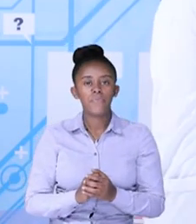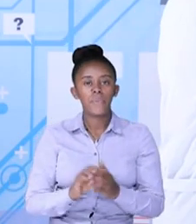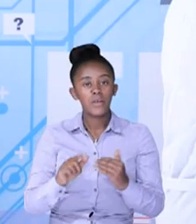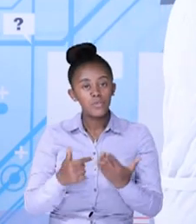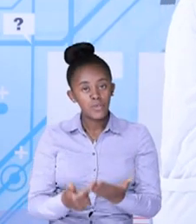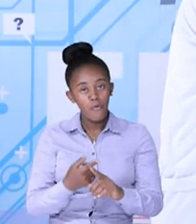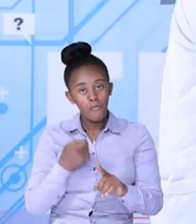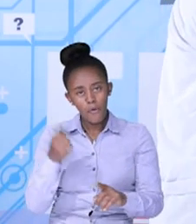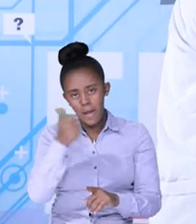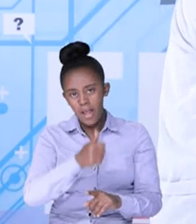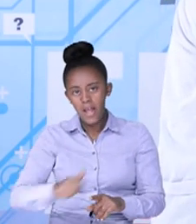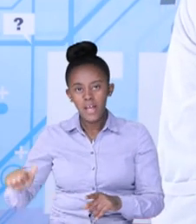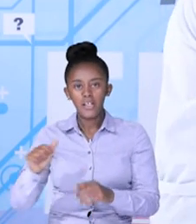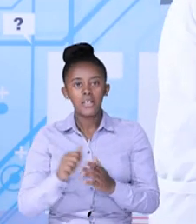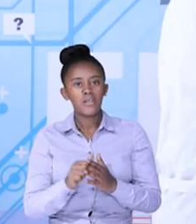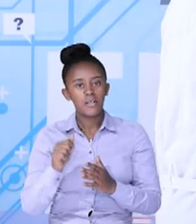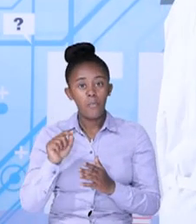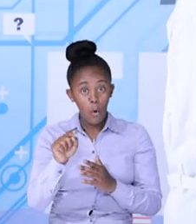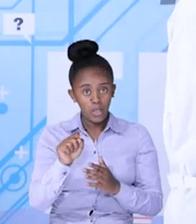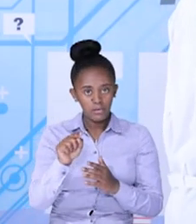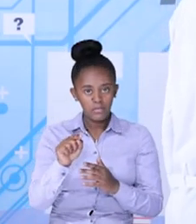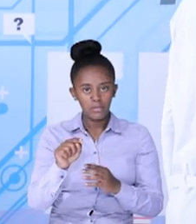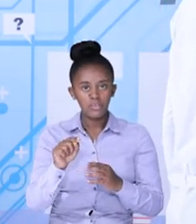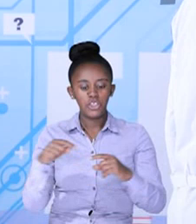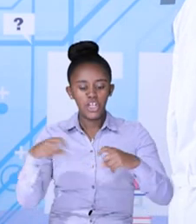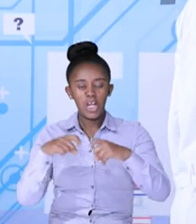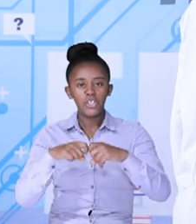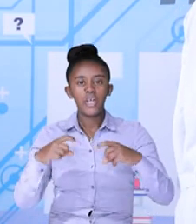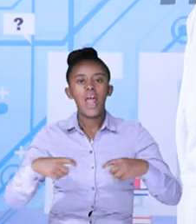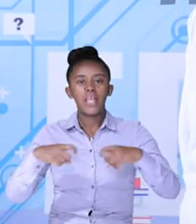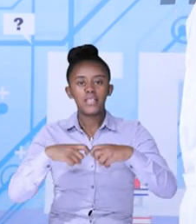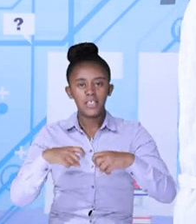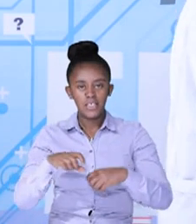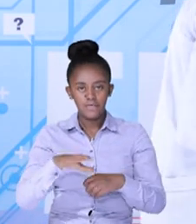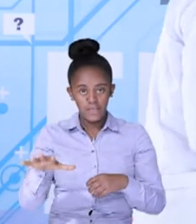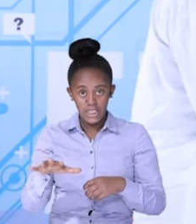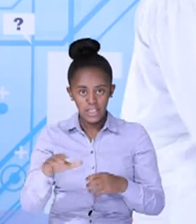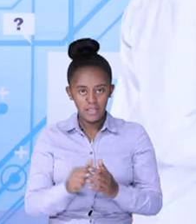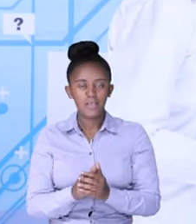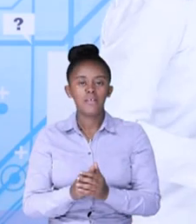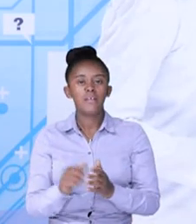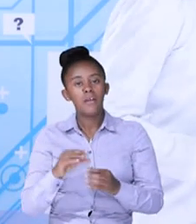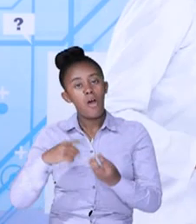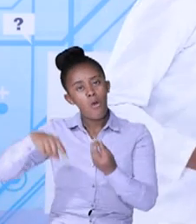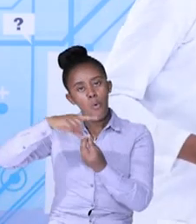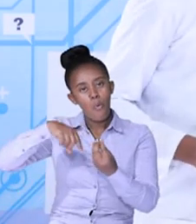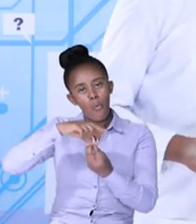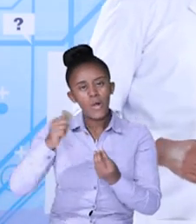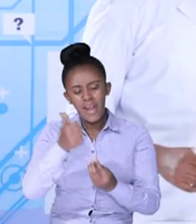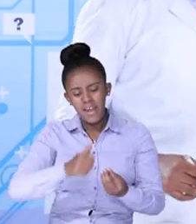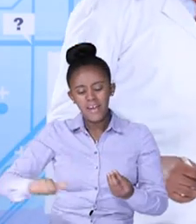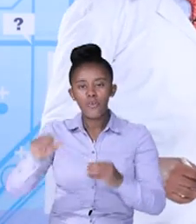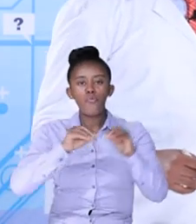So from any point charge, there is an electric field. It's possible to find the electric field. And around any